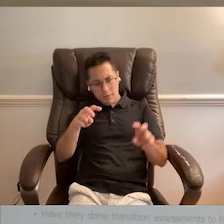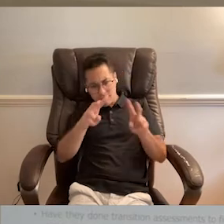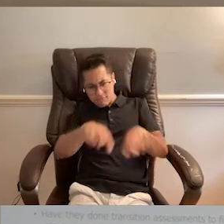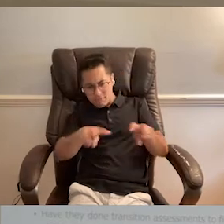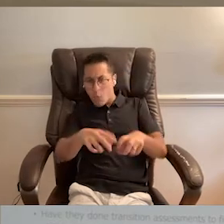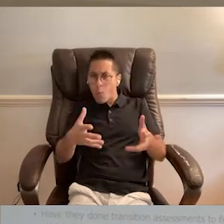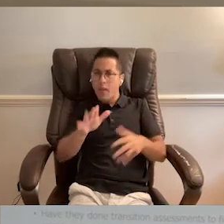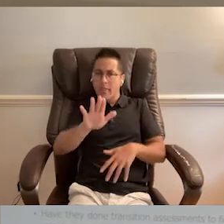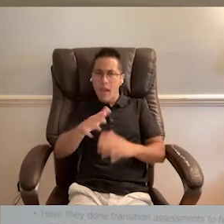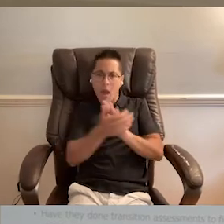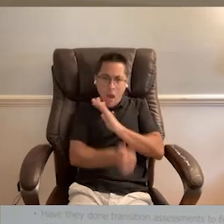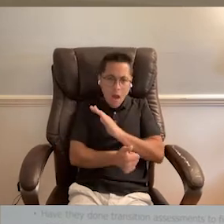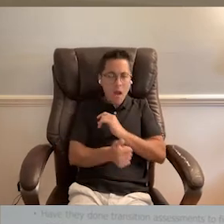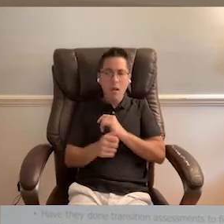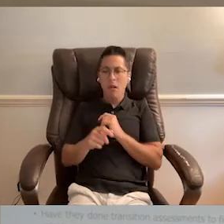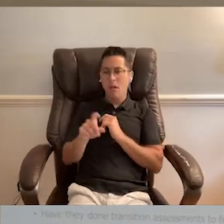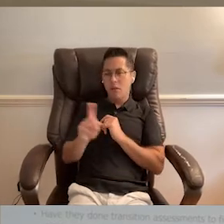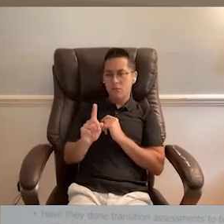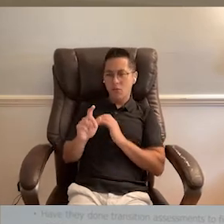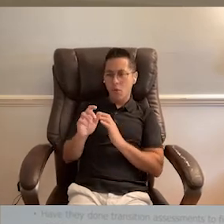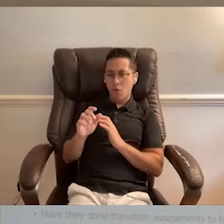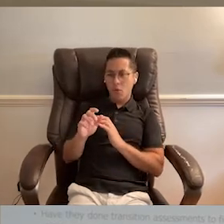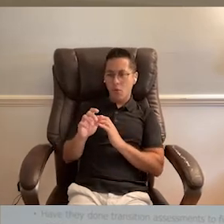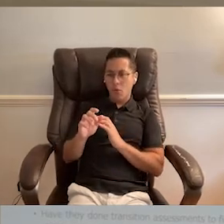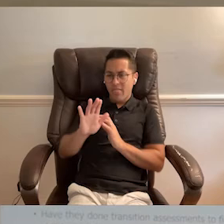and where their strengths are.